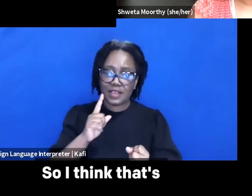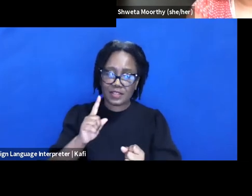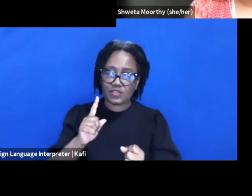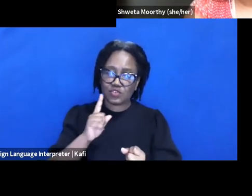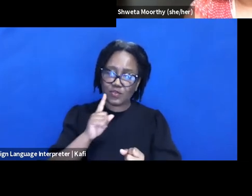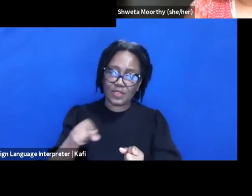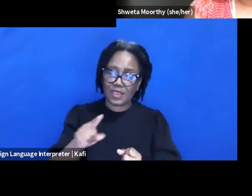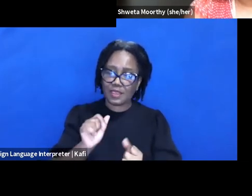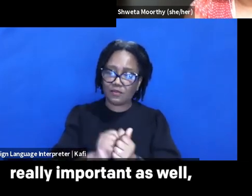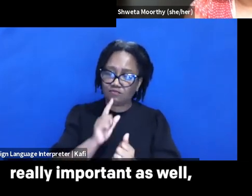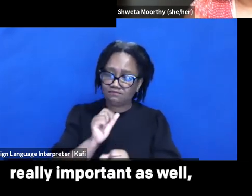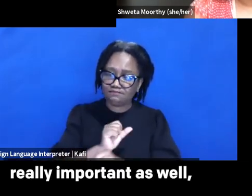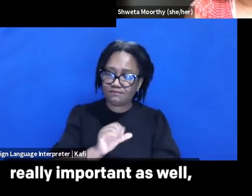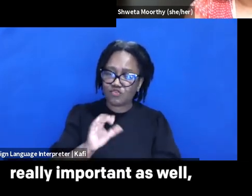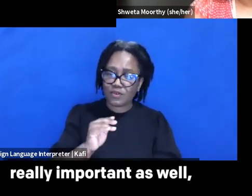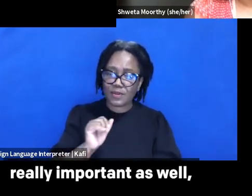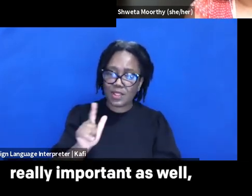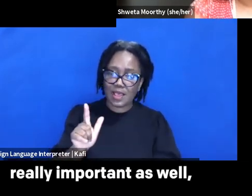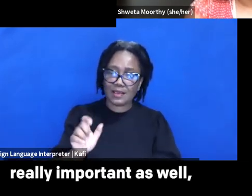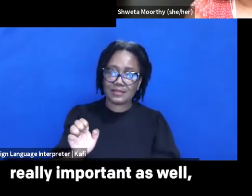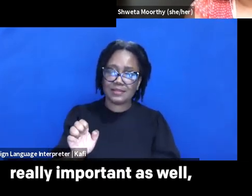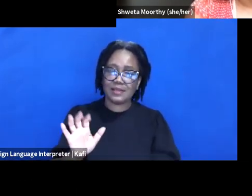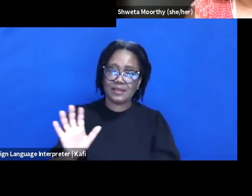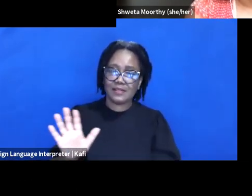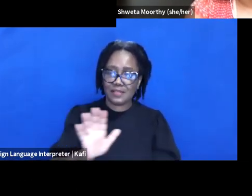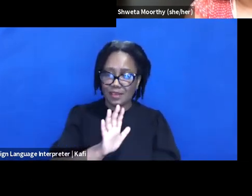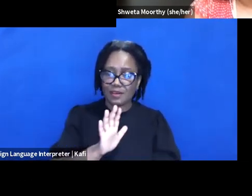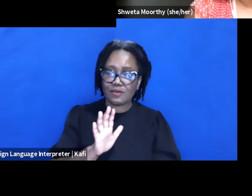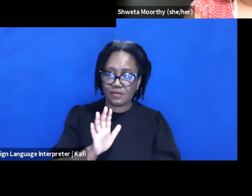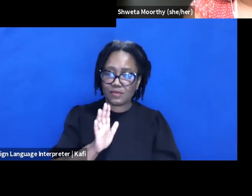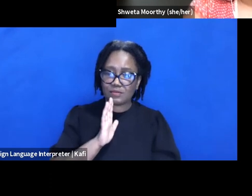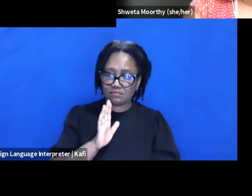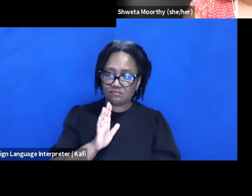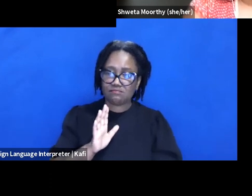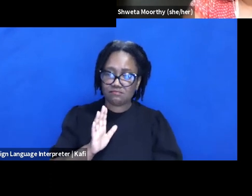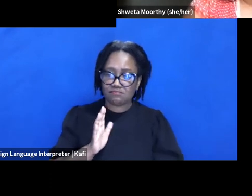that's really important as well.